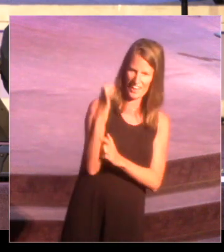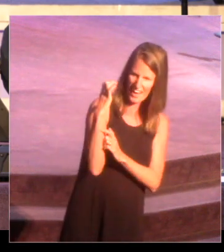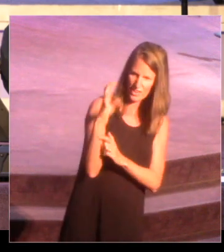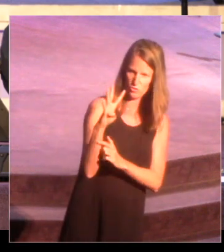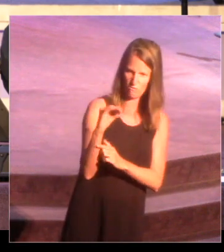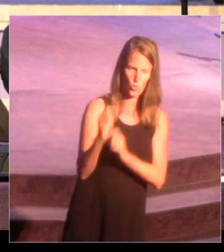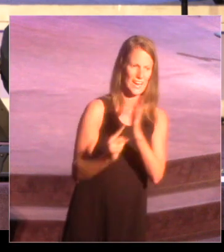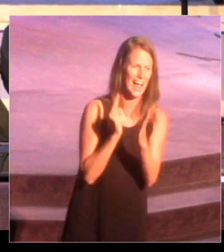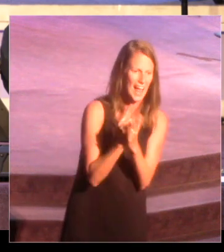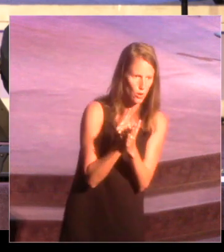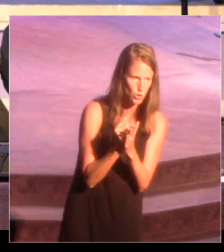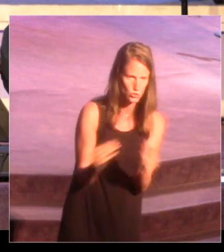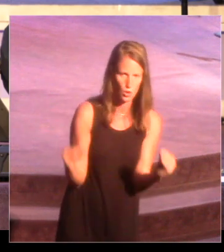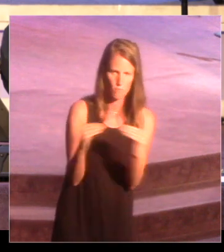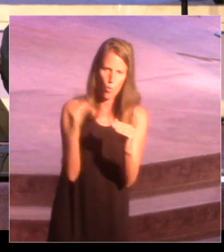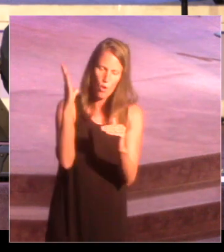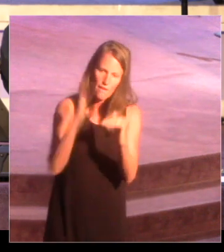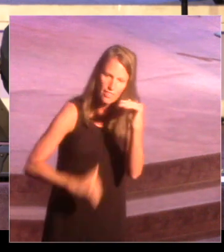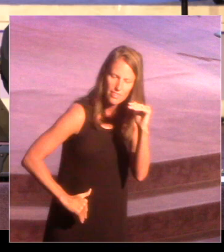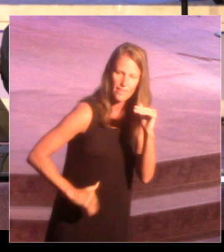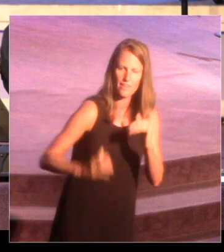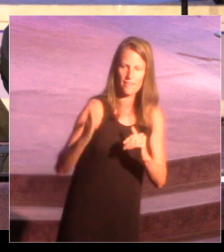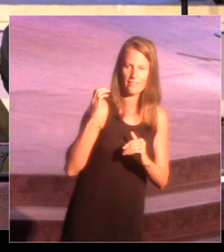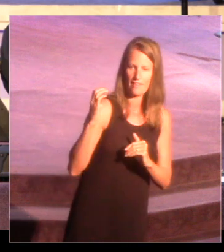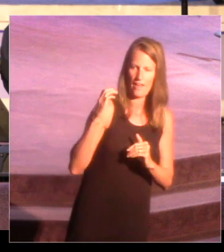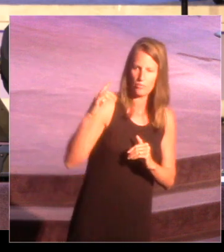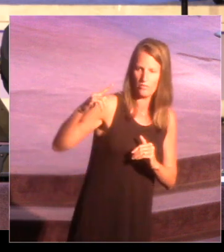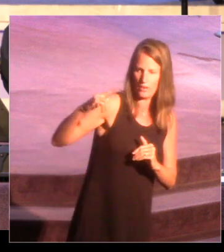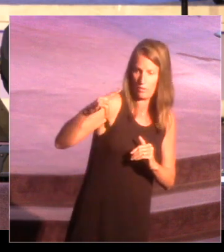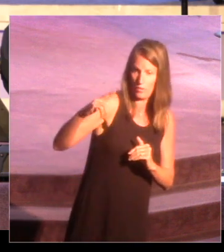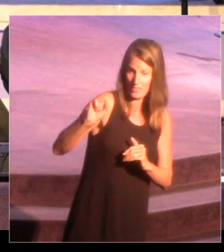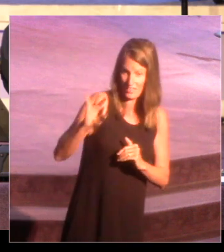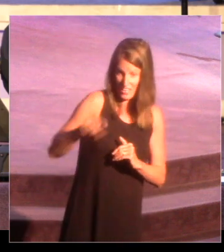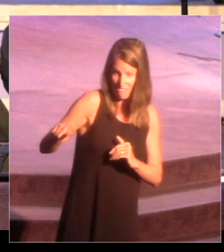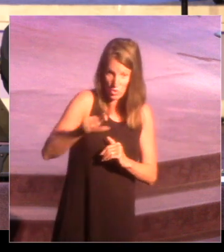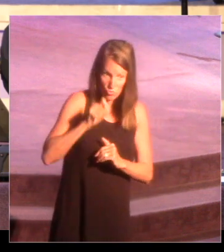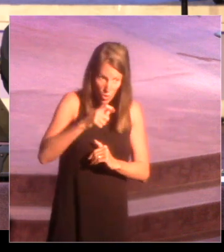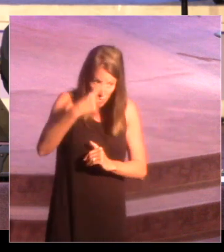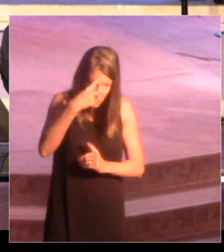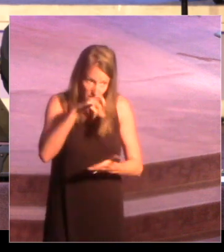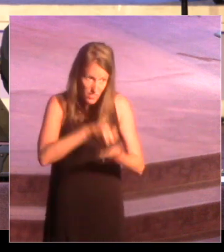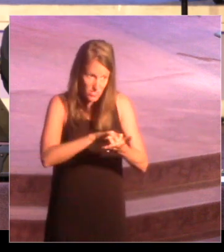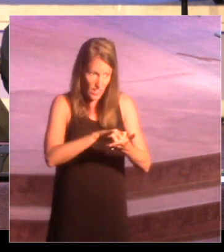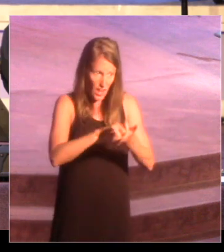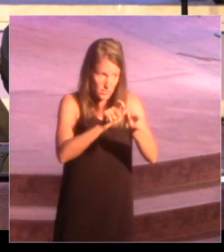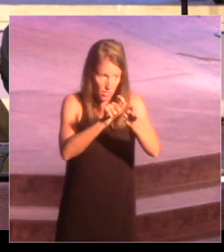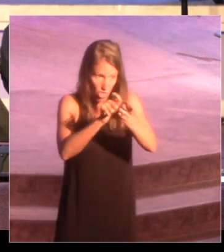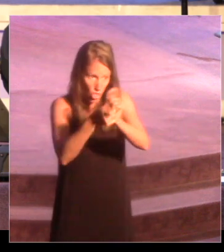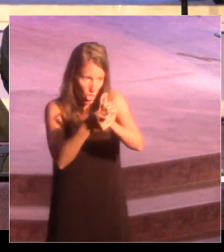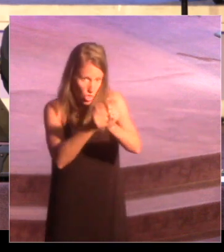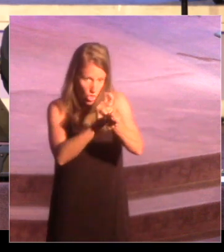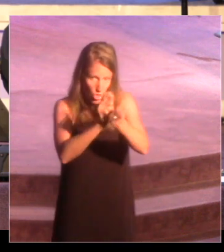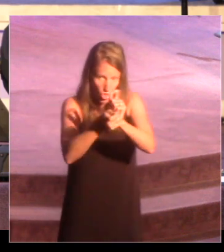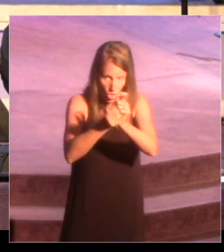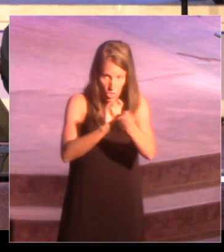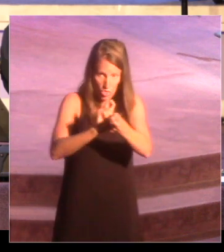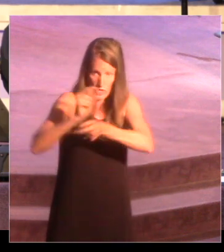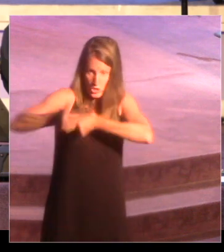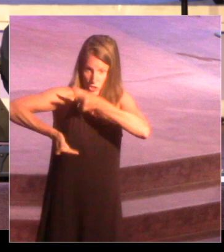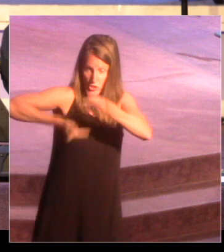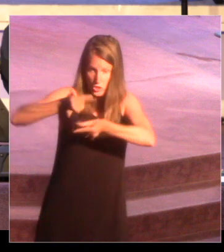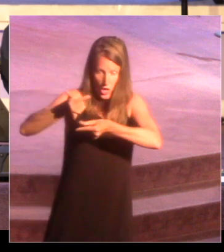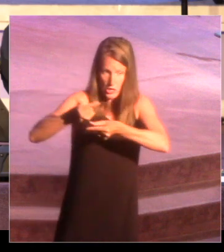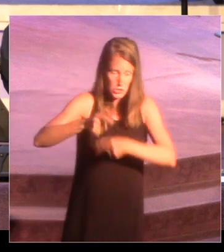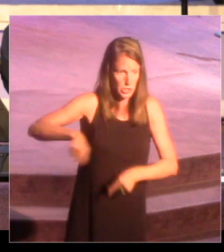hours. More than Captain Sully. And if you don't think that's shaping a generation, you're just not